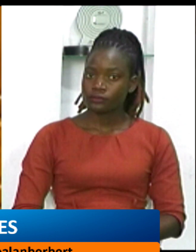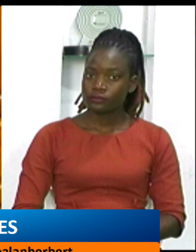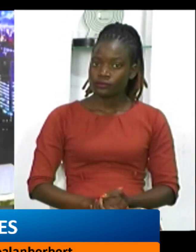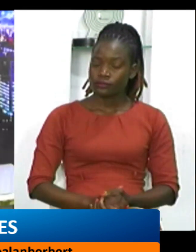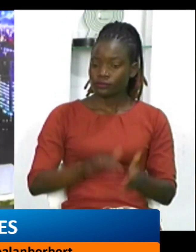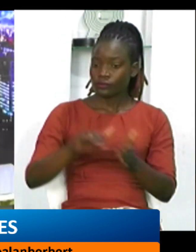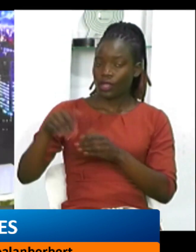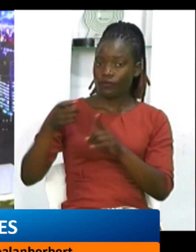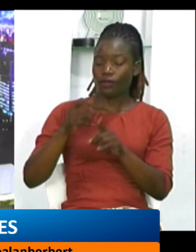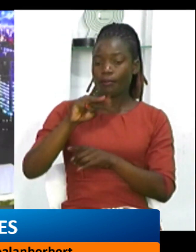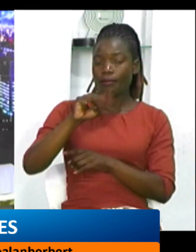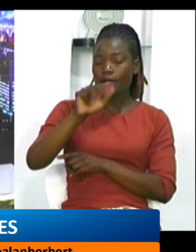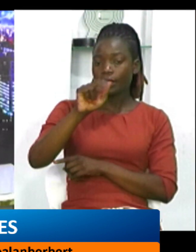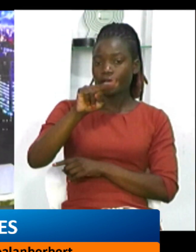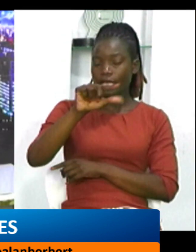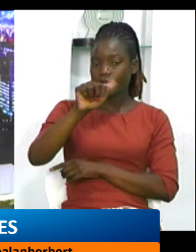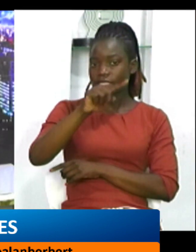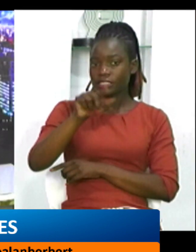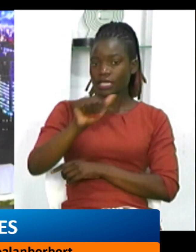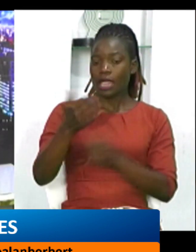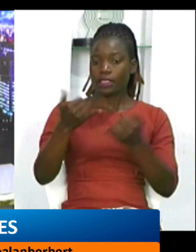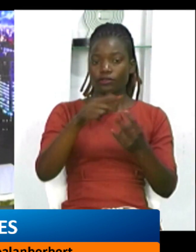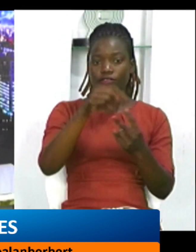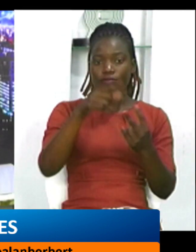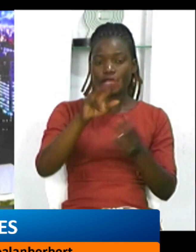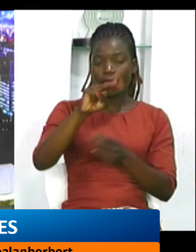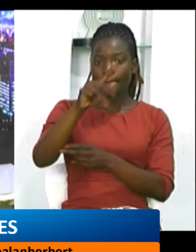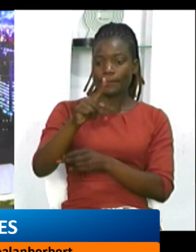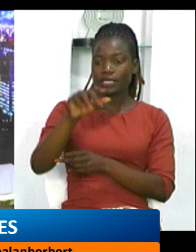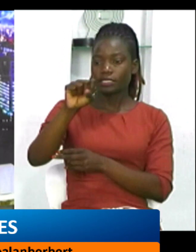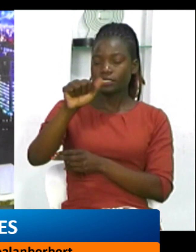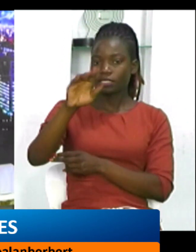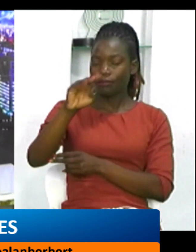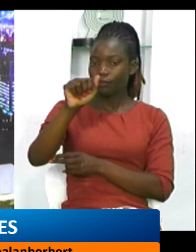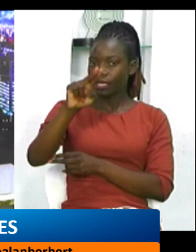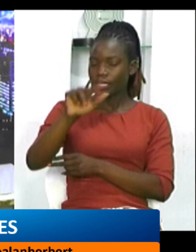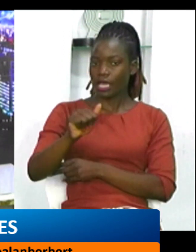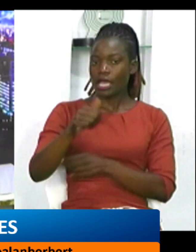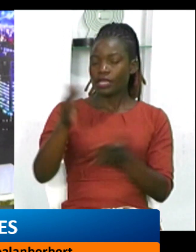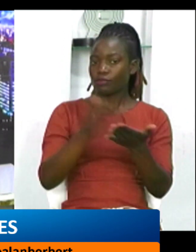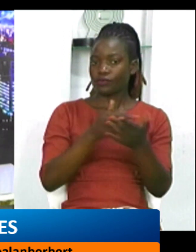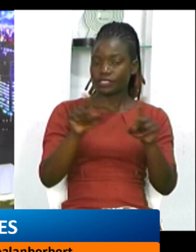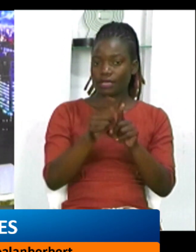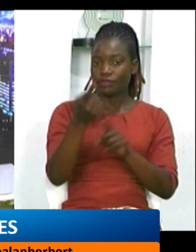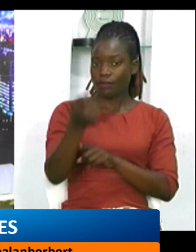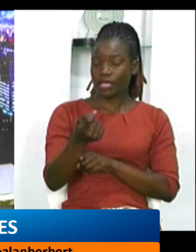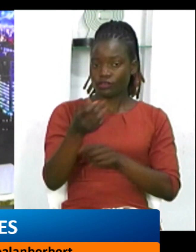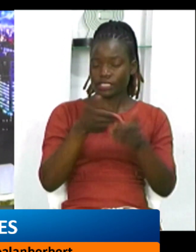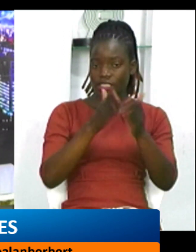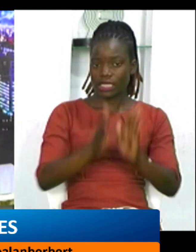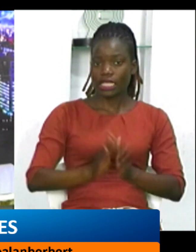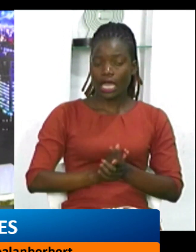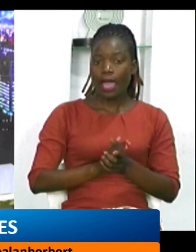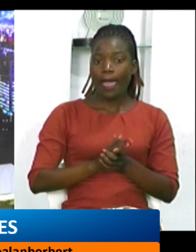from Kawira Mwangaza, now to nominated MP Sabina Chege, removed as a deputy minority whip. Now, Speaker of the National Assembly